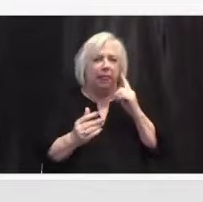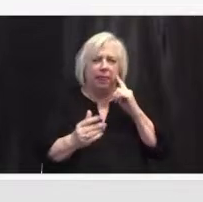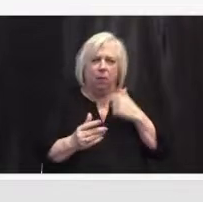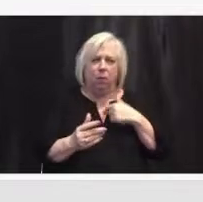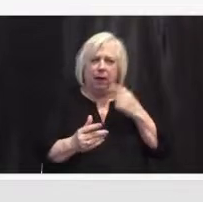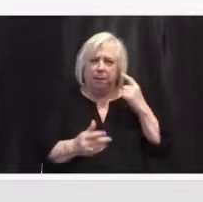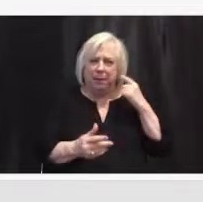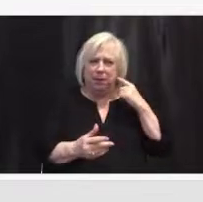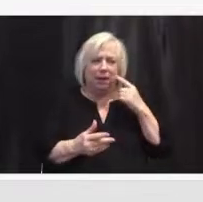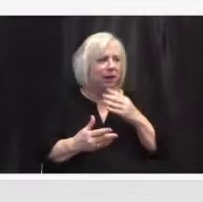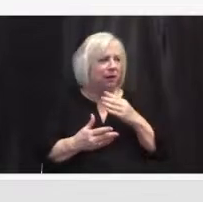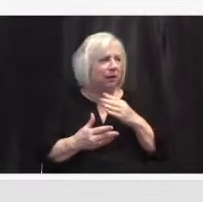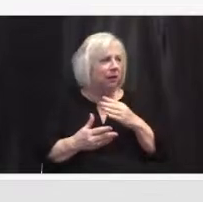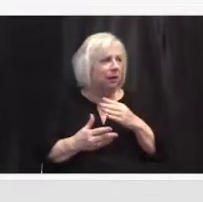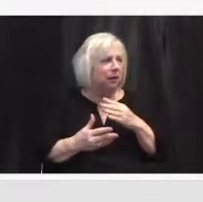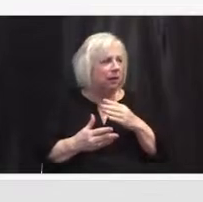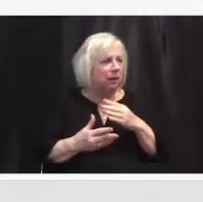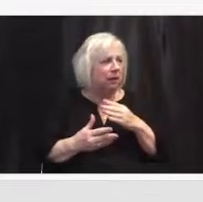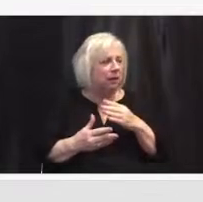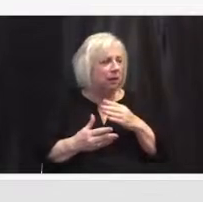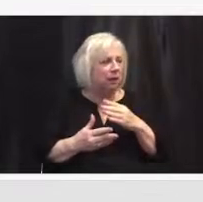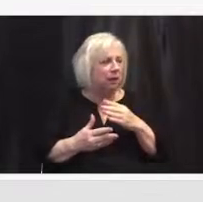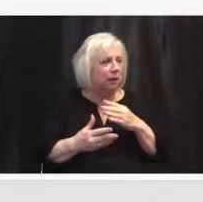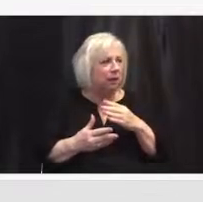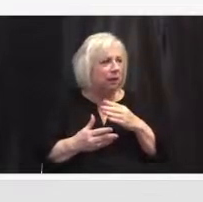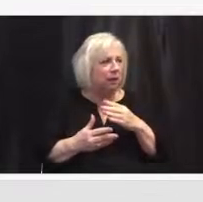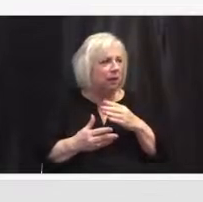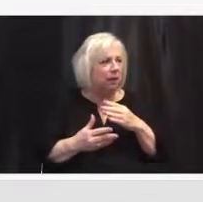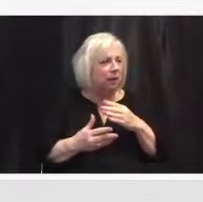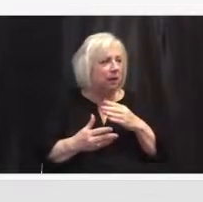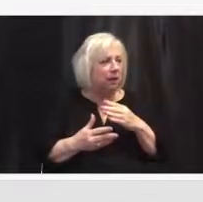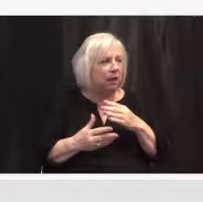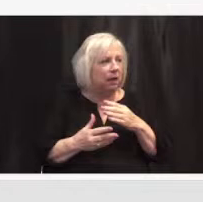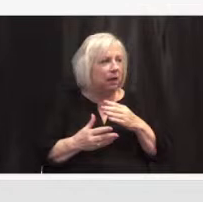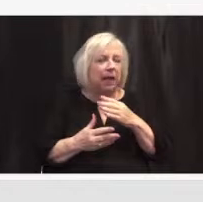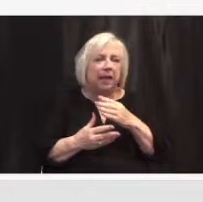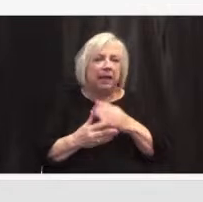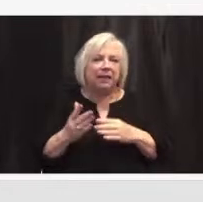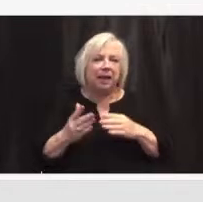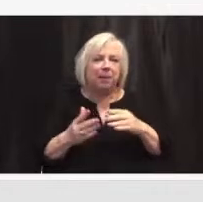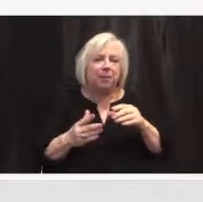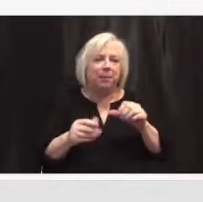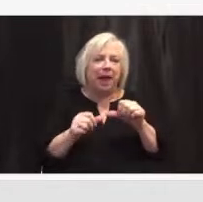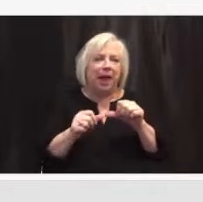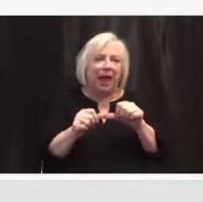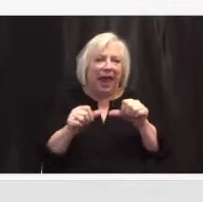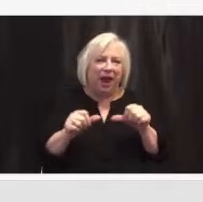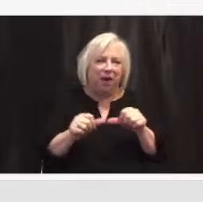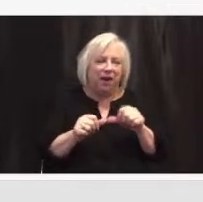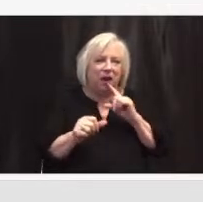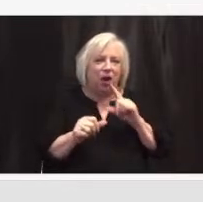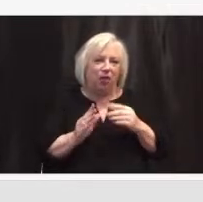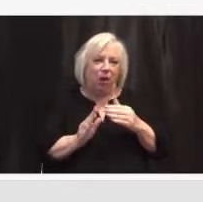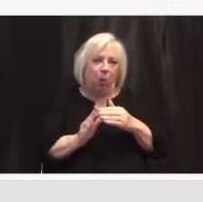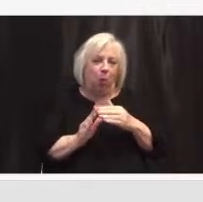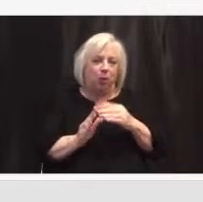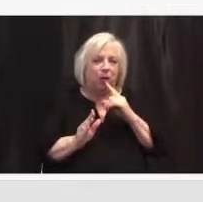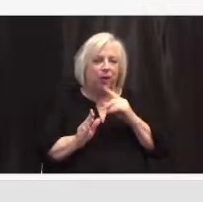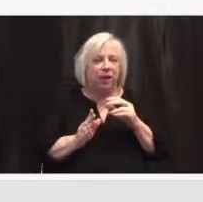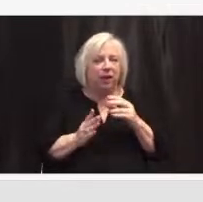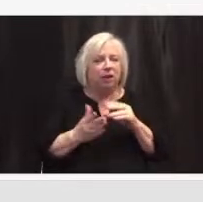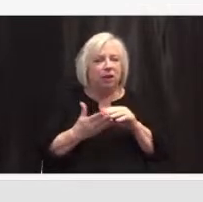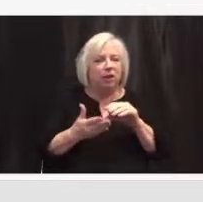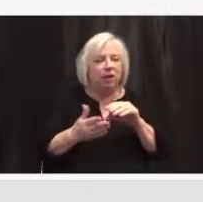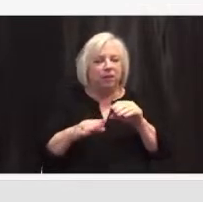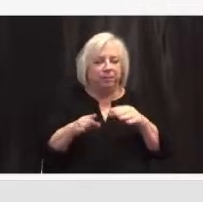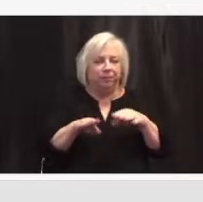some parking kind of on the corner of the property and the alley that cars may overhang at times, and potentially